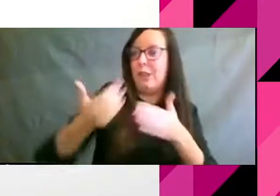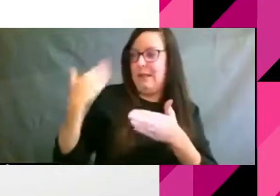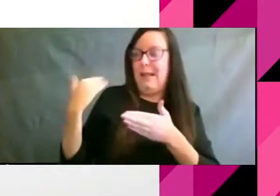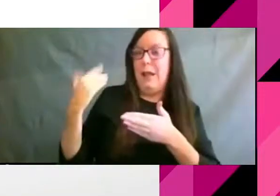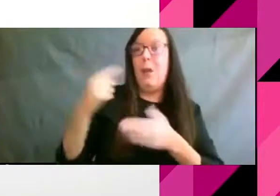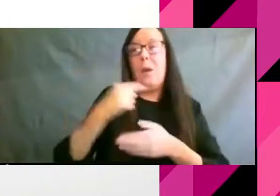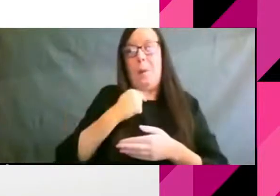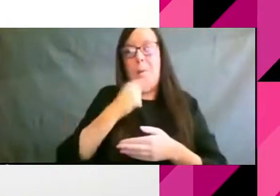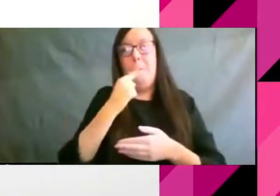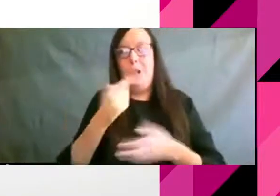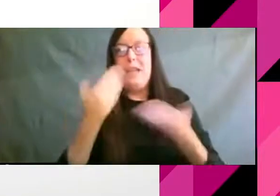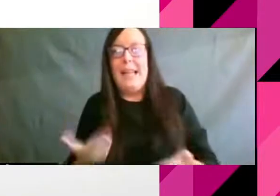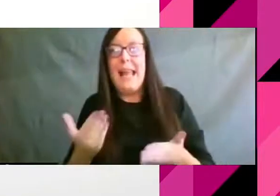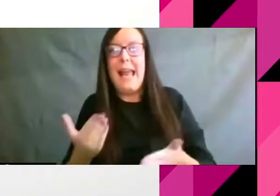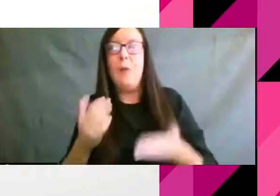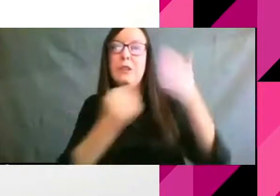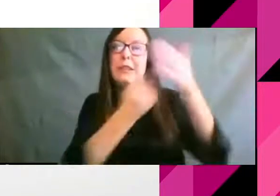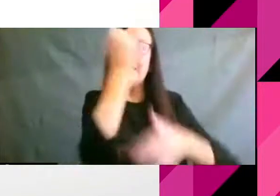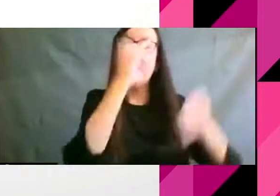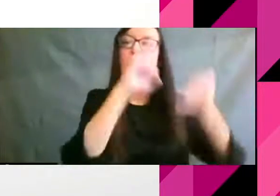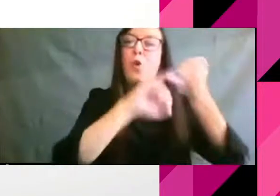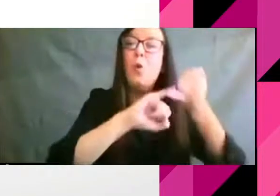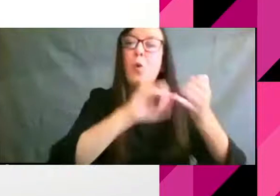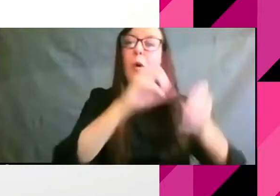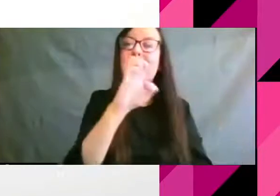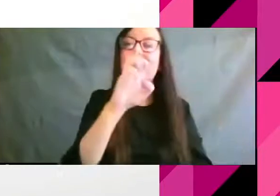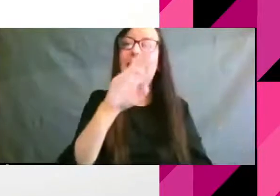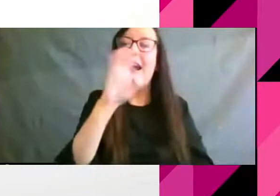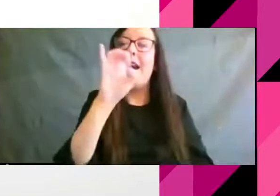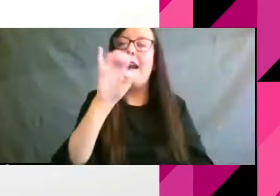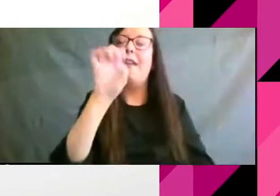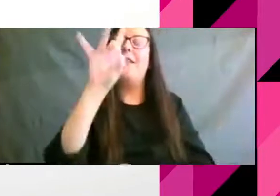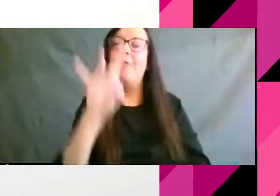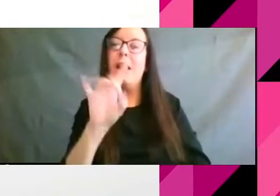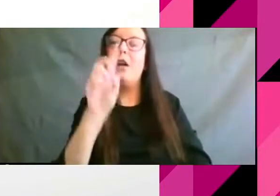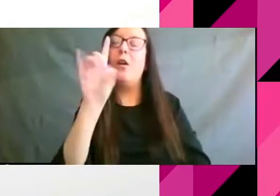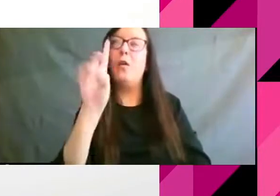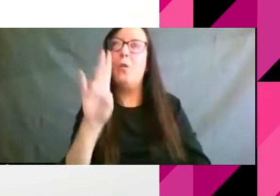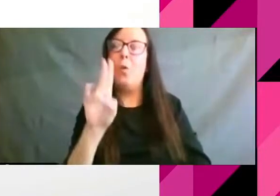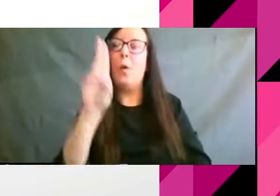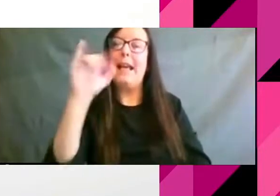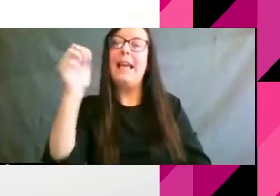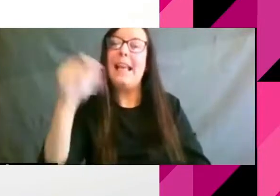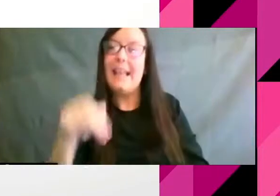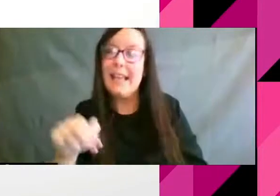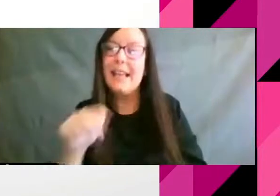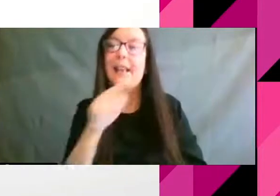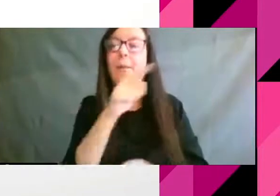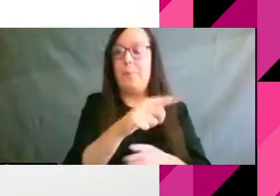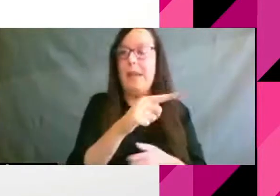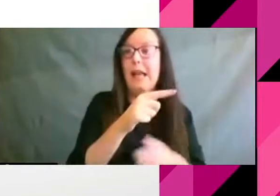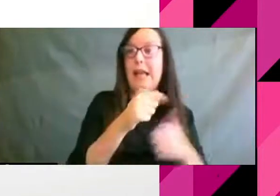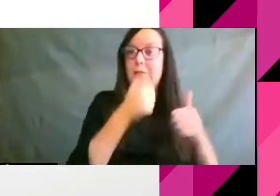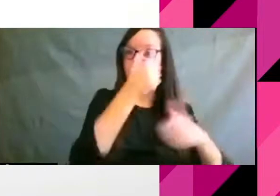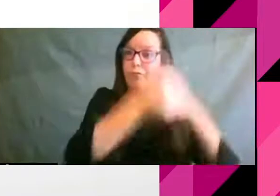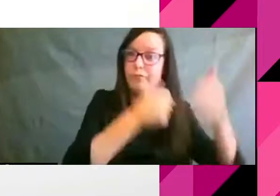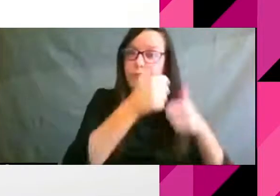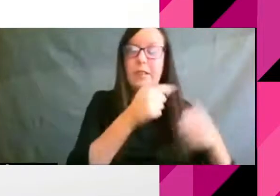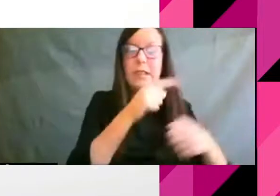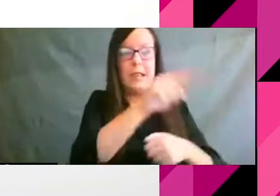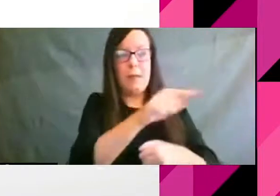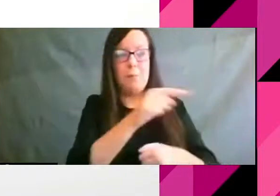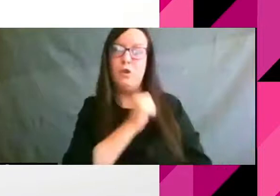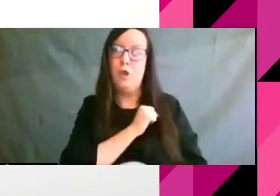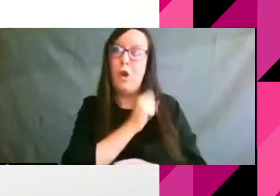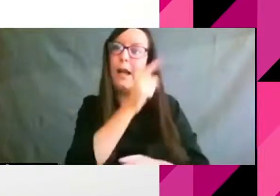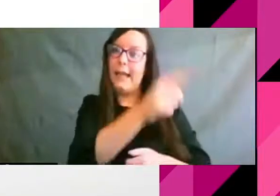is Professor Gerard Quinn. The disability community has a lot to celebrate with this designation, and I'm pretty sure that he will